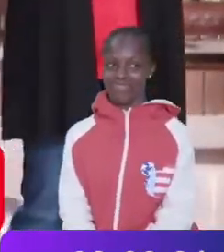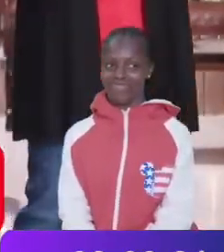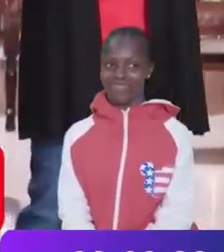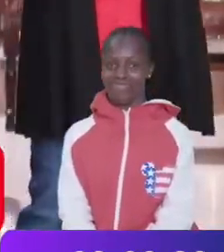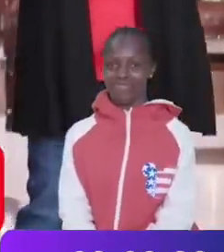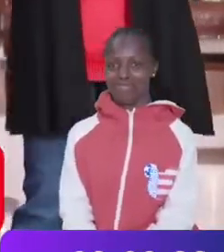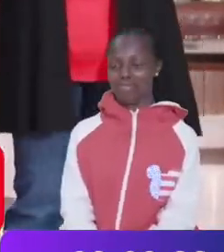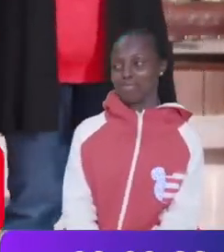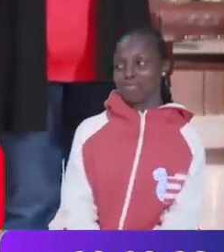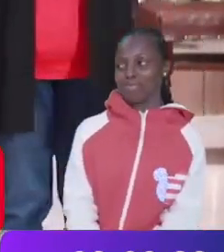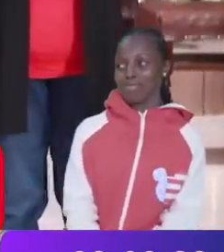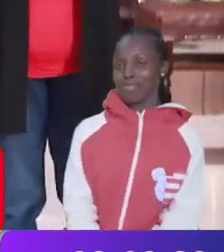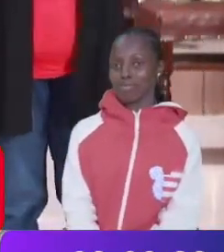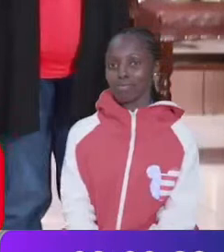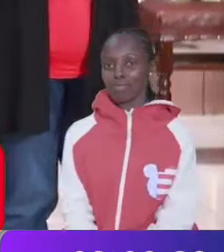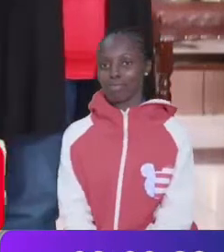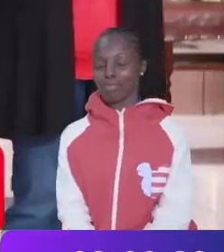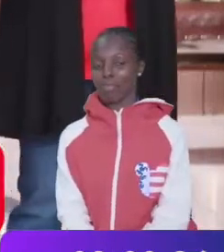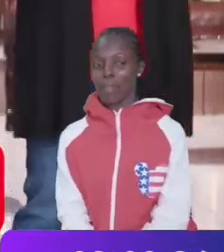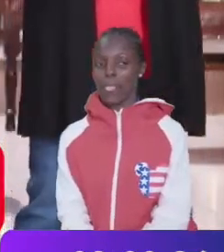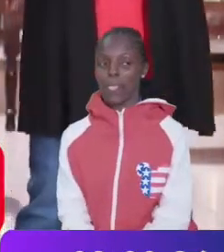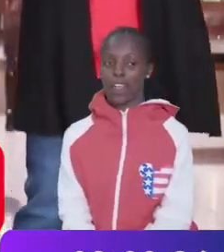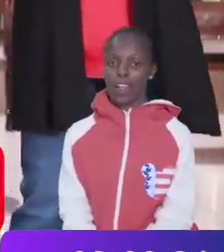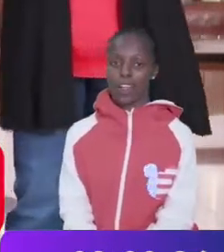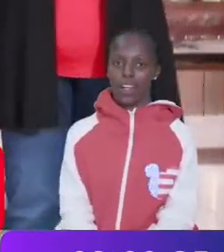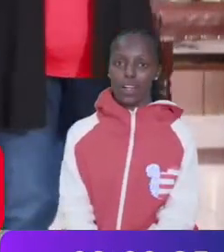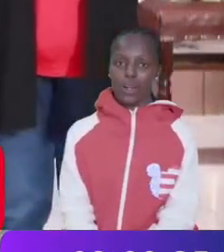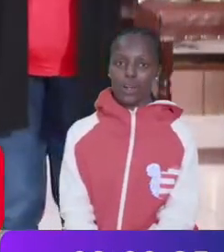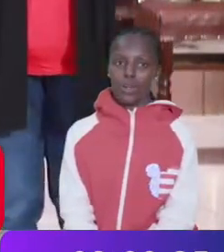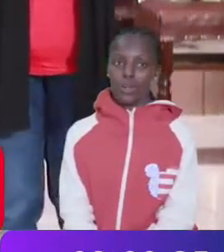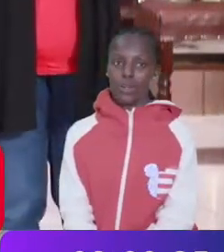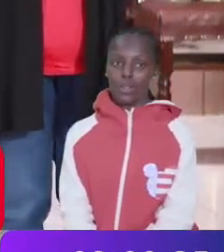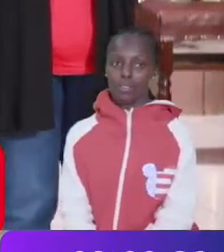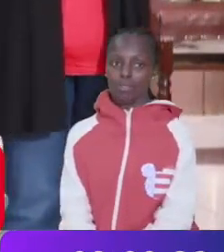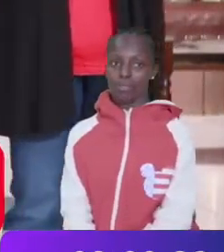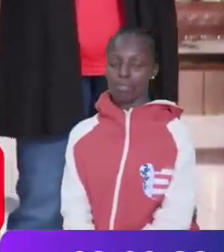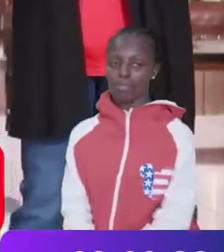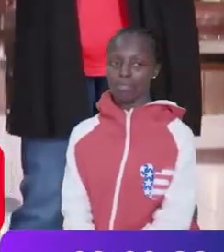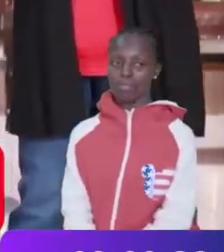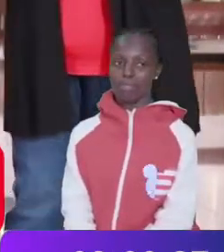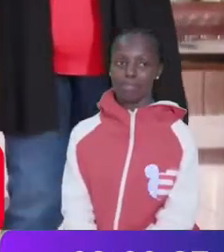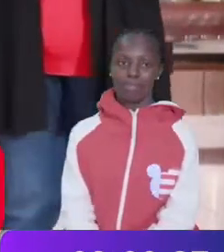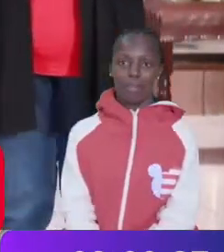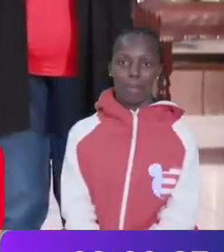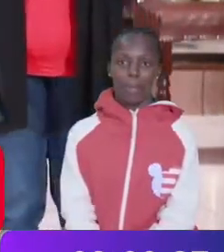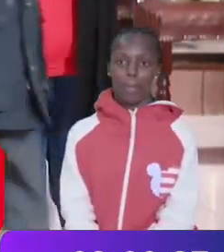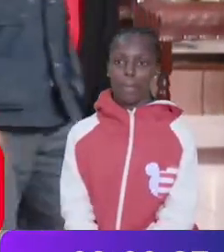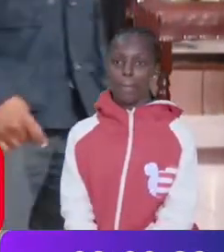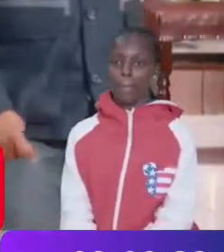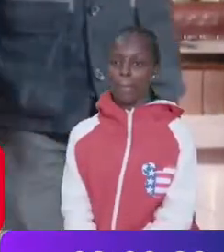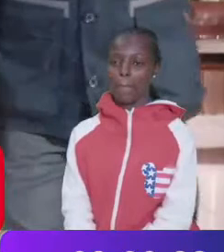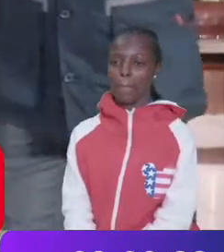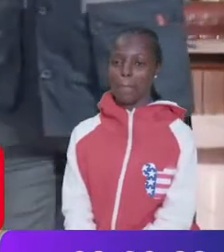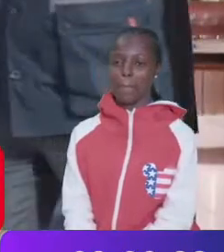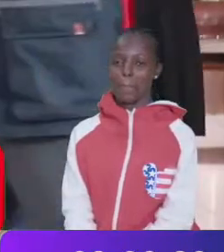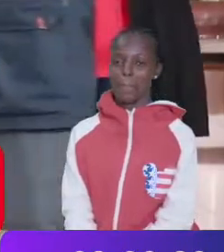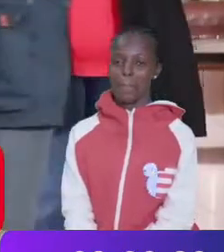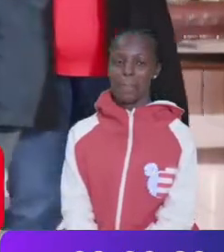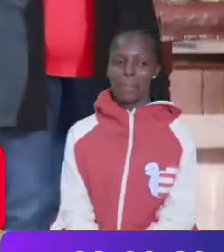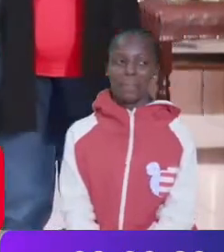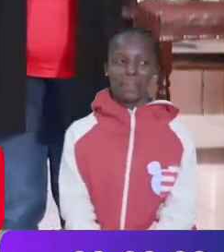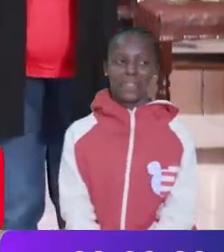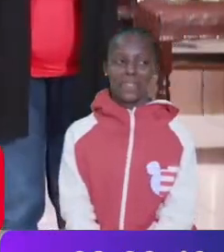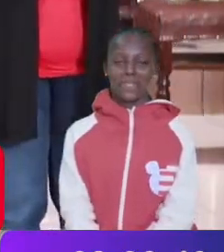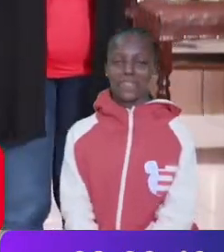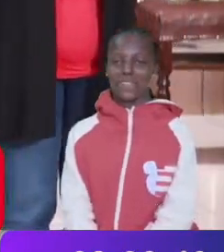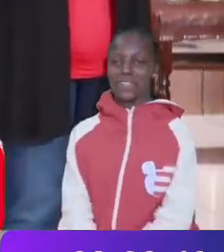We are not worthy before you. I just say healing, Berezak. I just say healing, Father, we are